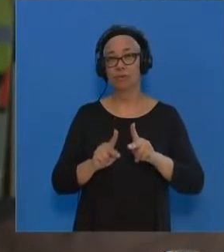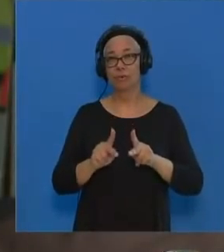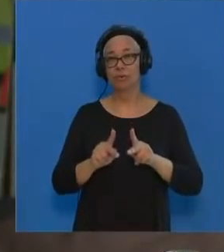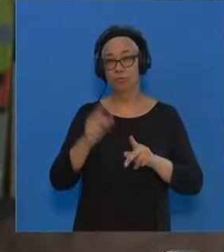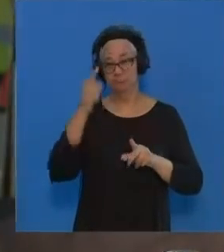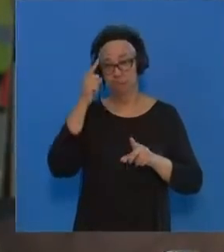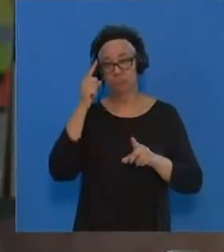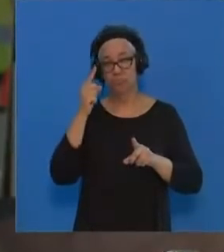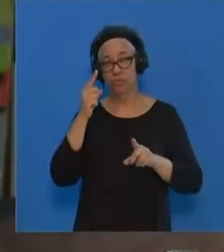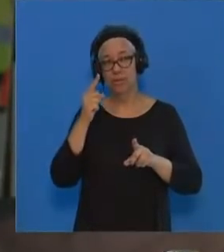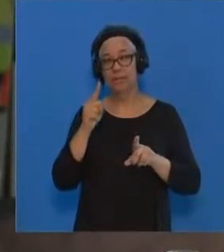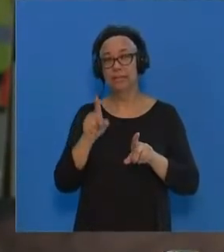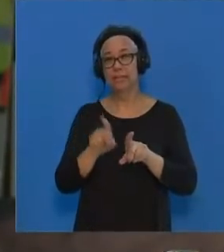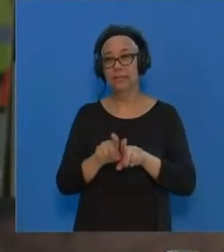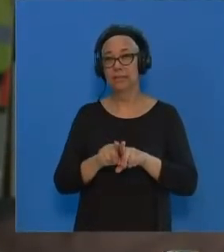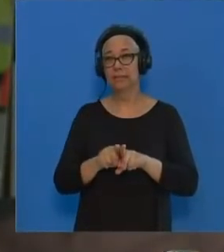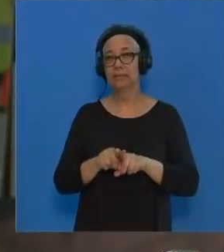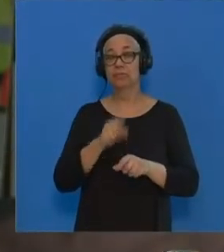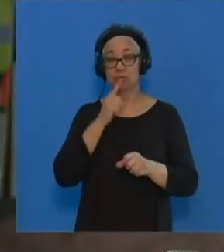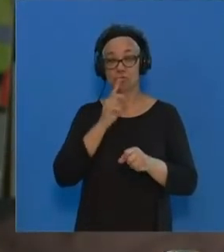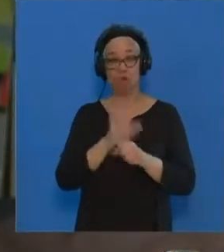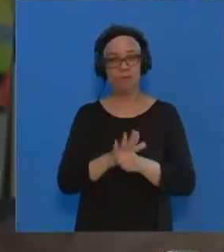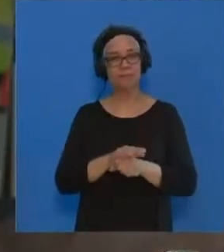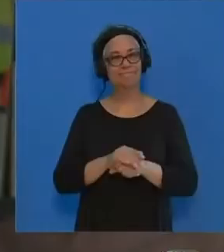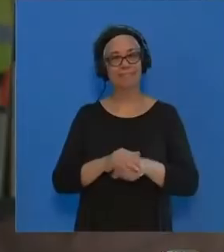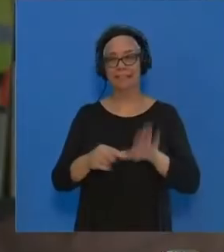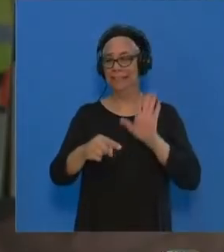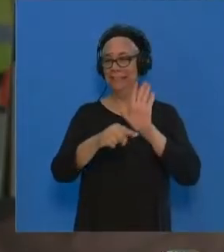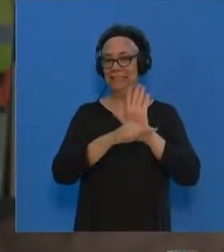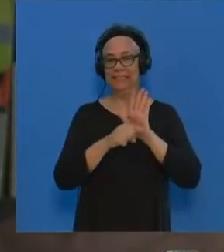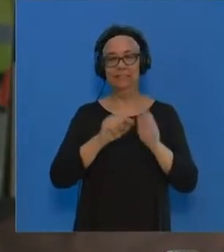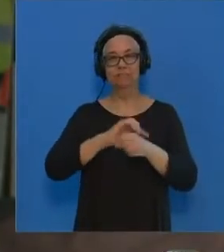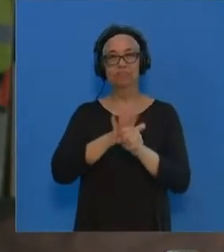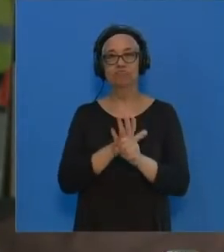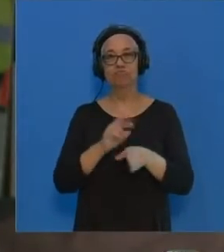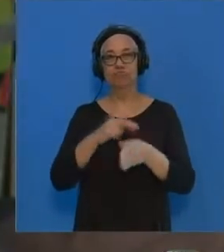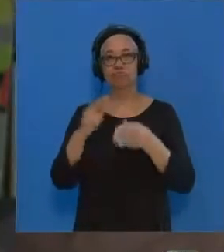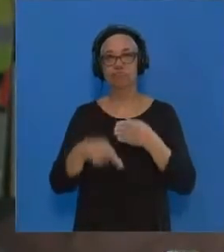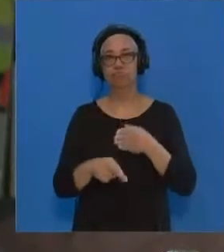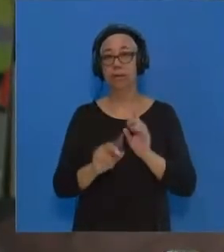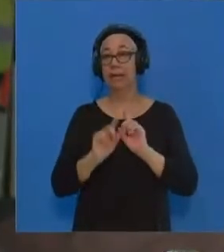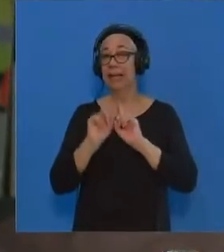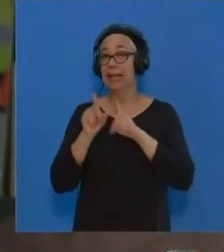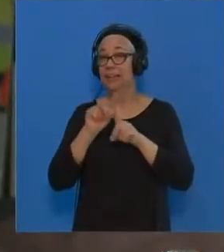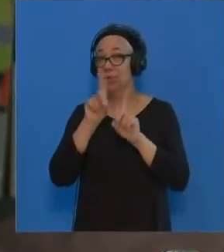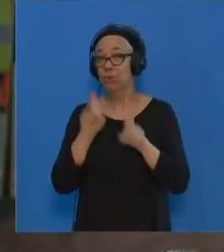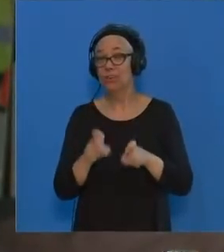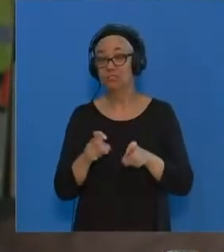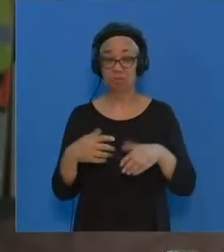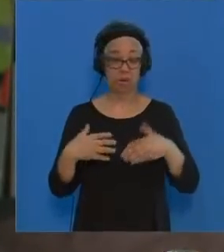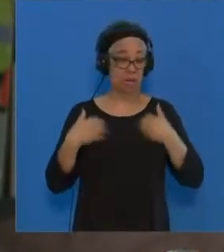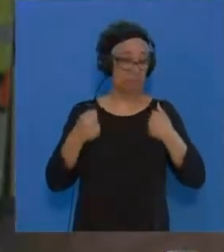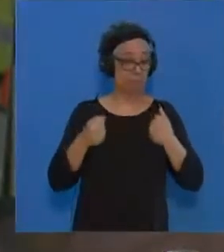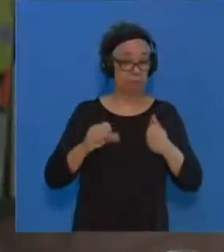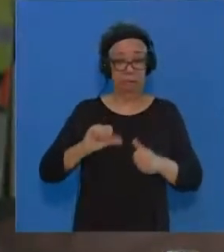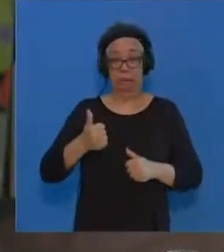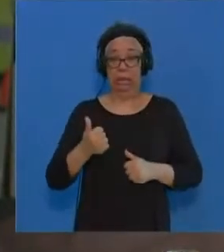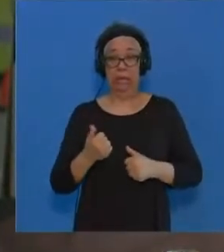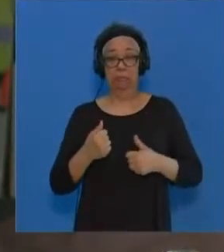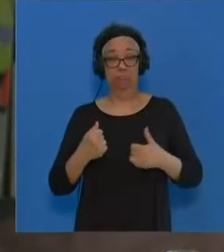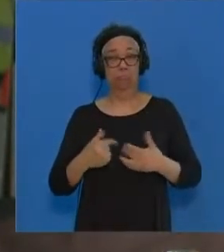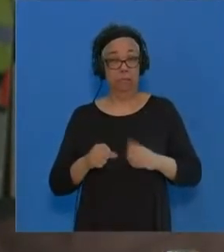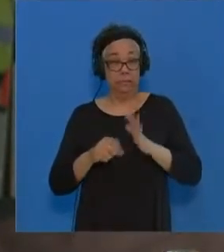that they have negative COVID test results and to answer questions about their health, like whether or not they have any